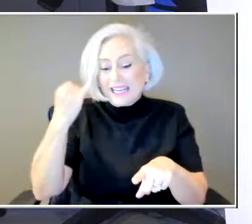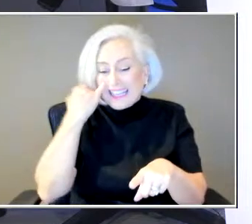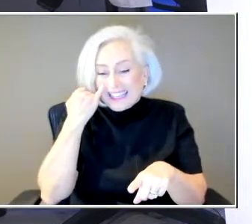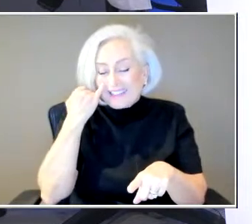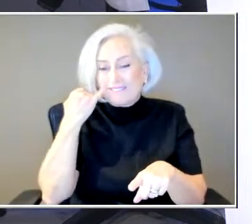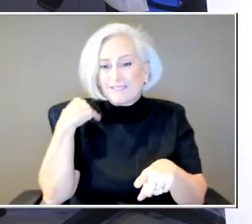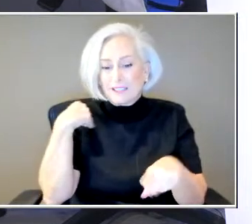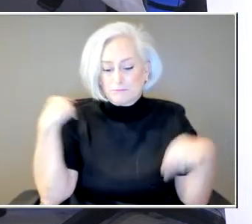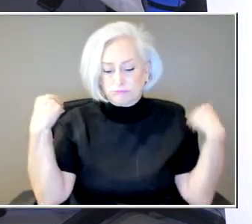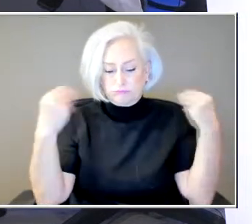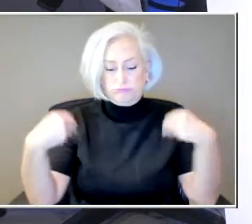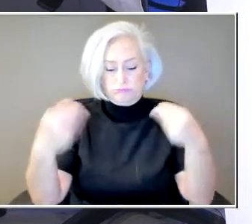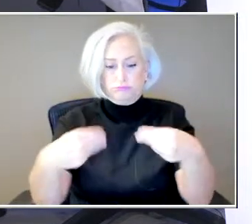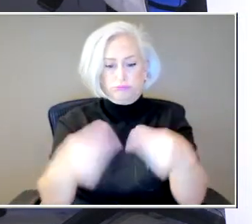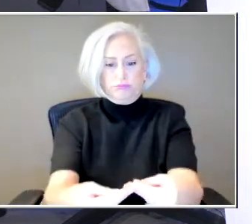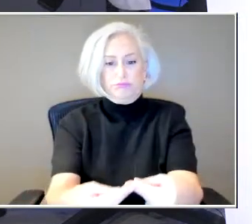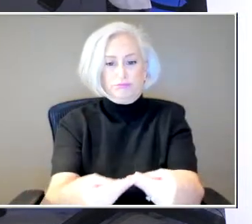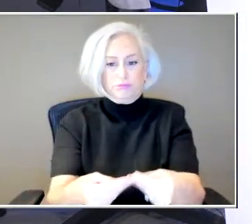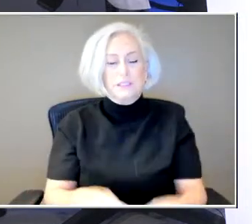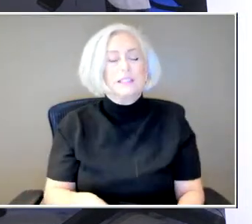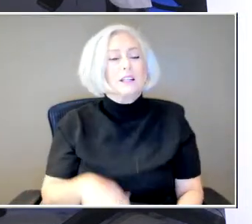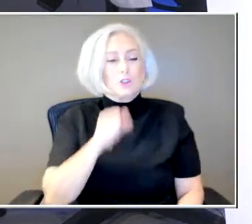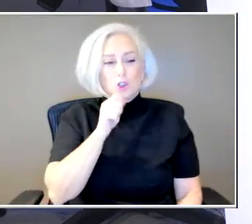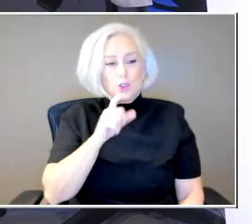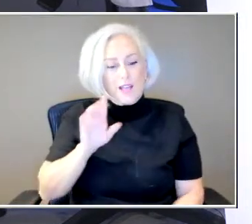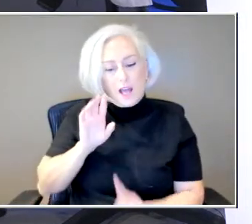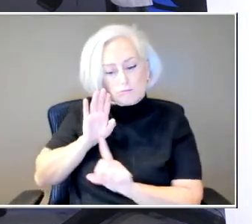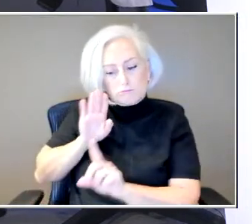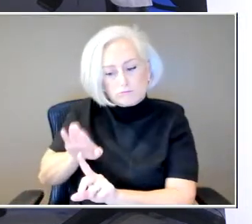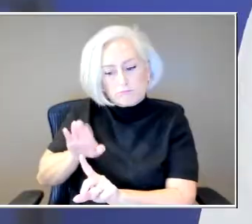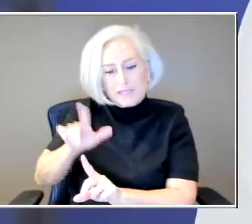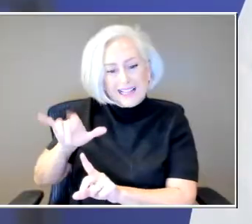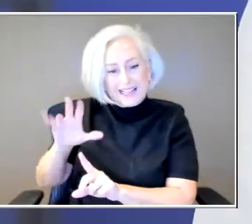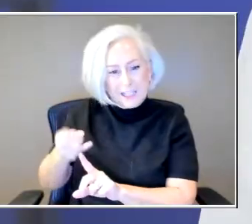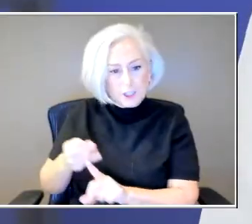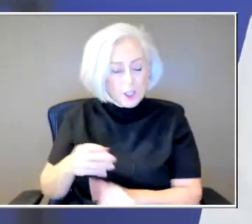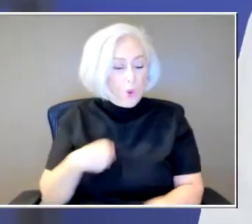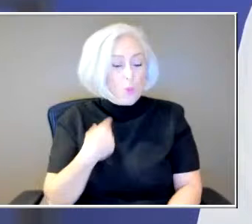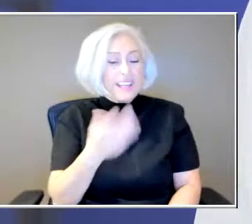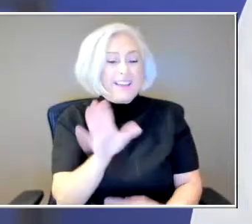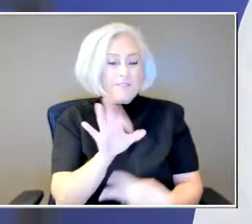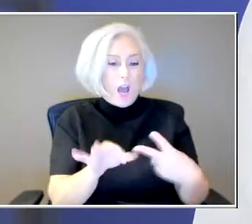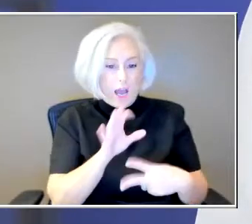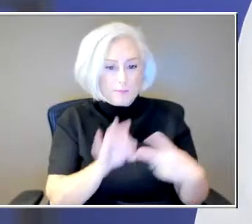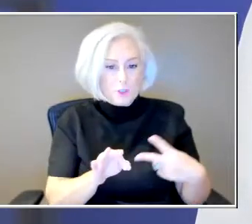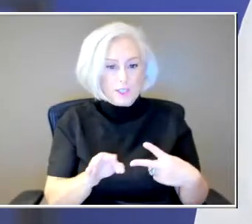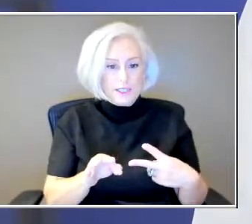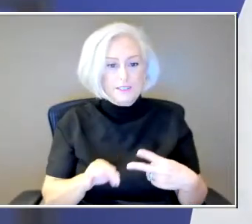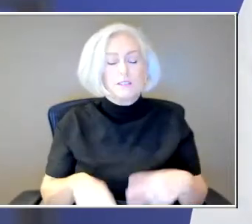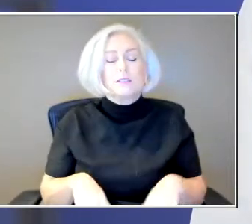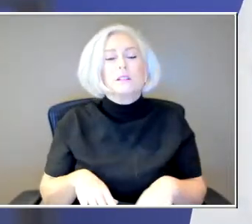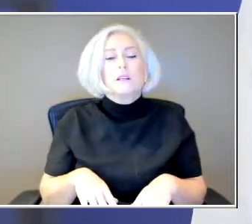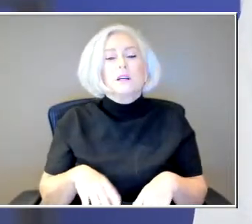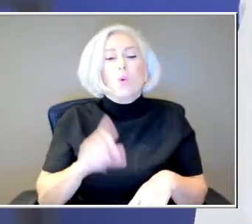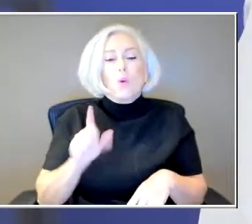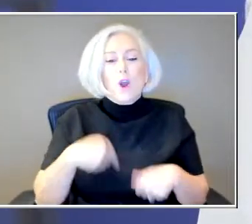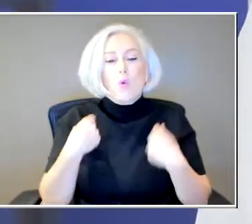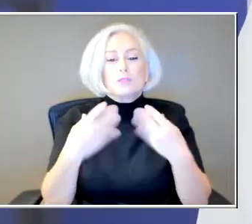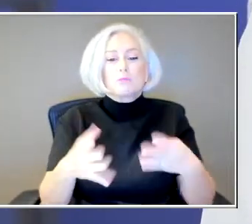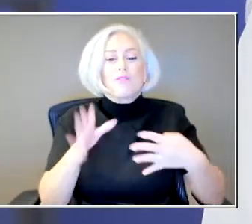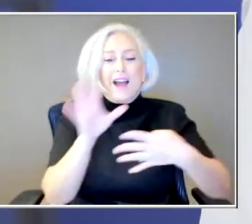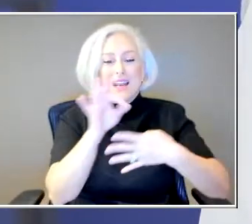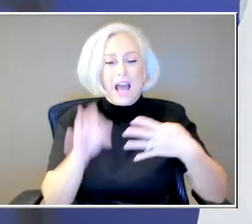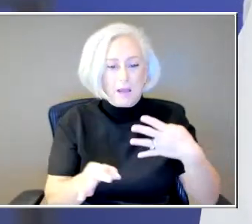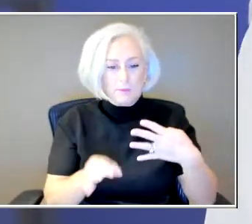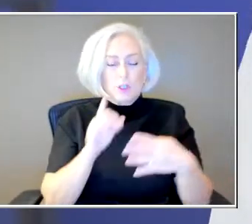syndrome on her father's side. You're going to check everything we're going to check. on both We sides. give them the option. So genetic counseling is always about presenting options to you. So